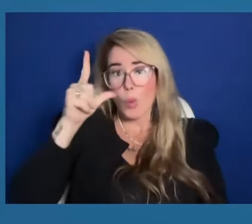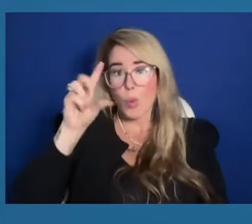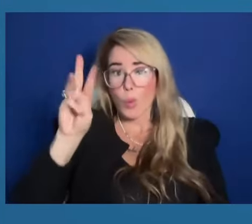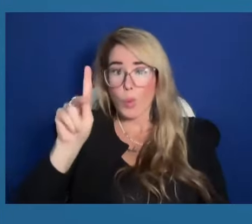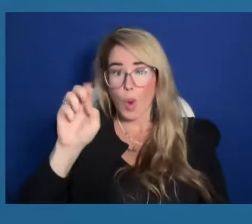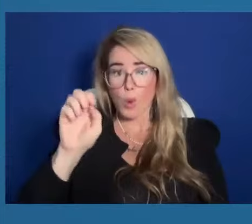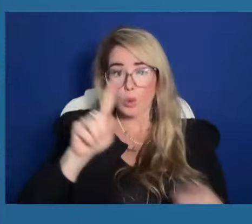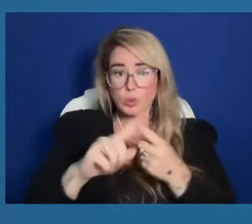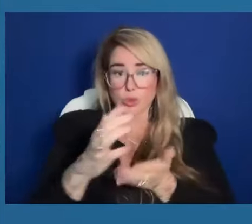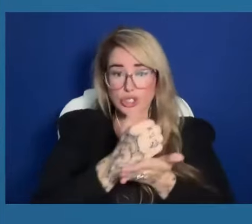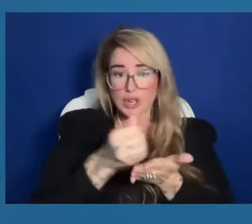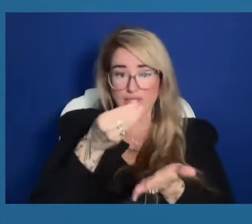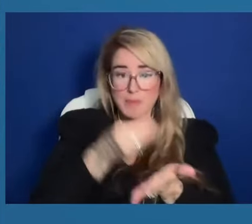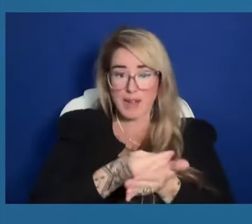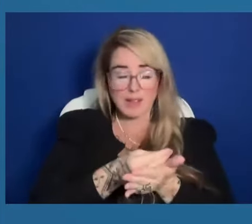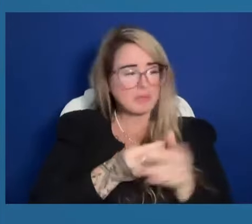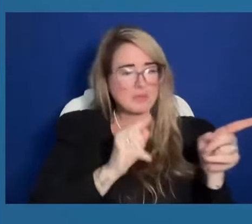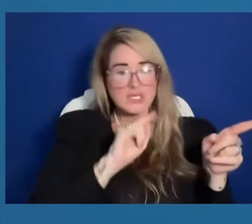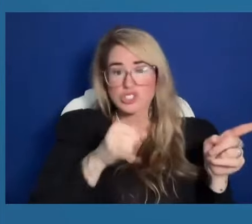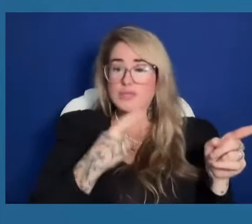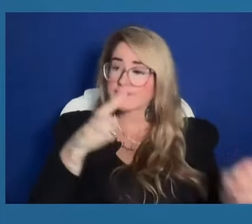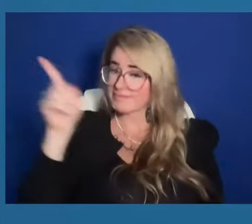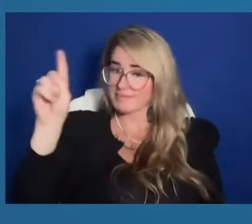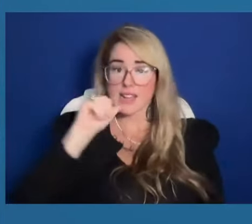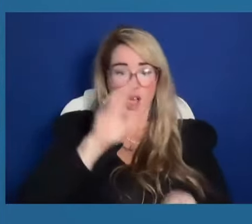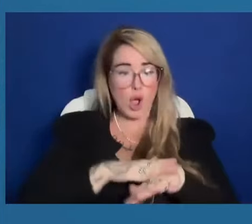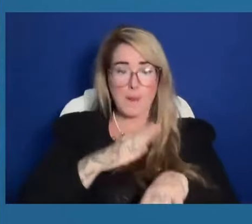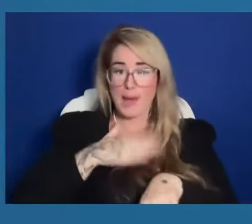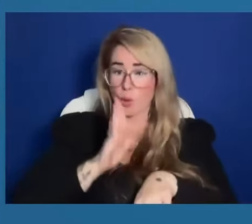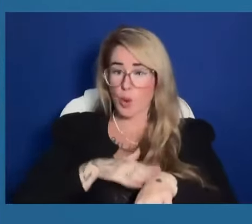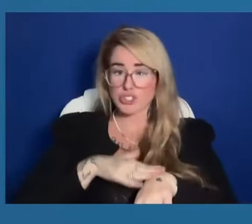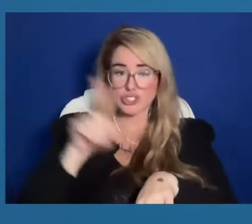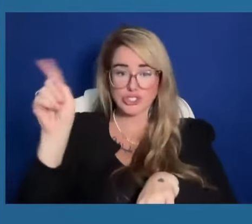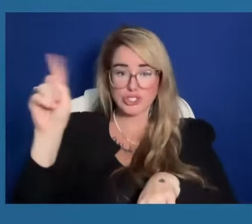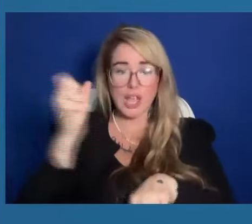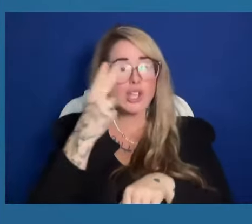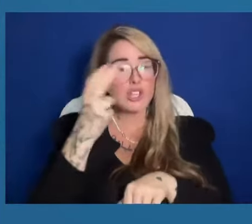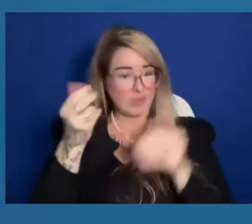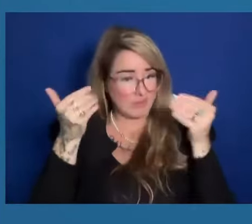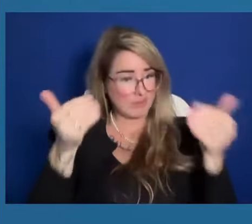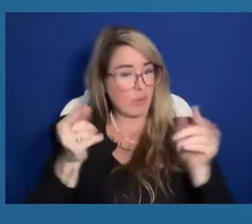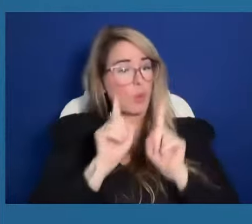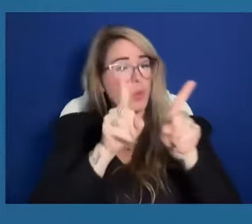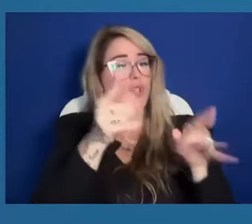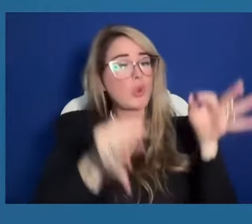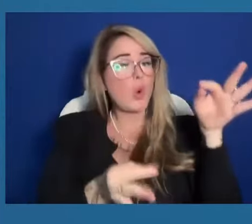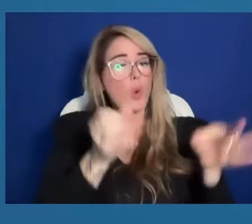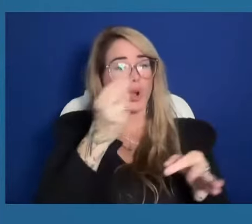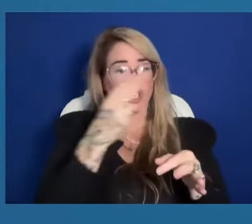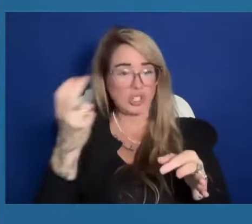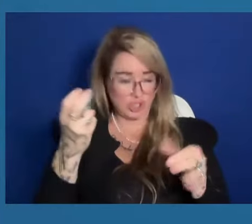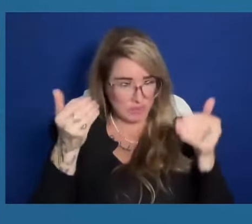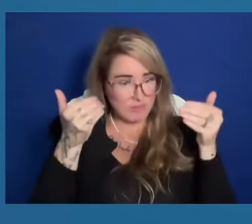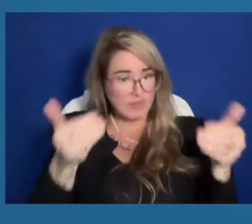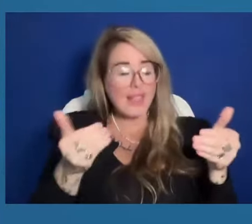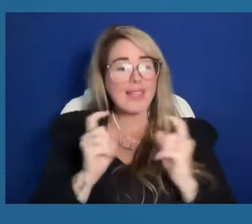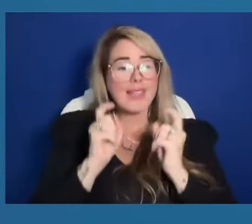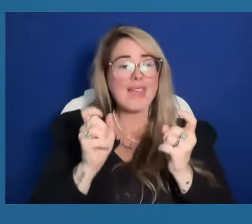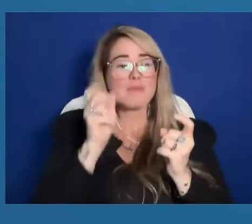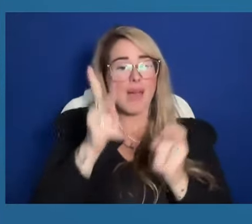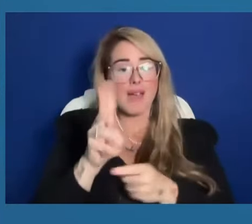funding, Tish James said, "Not on my watch." She went to court and she restored $4.5